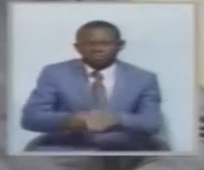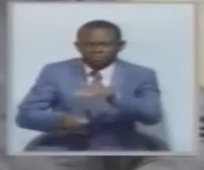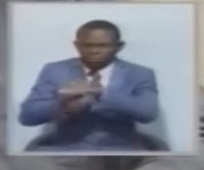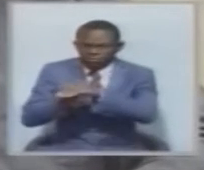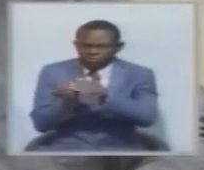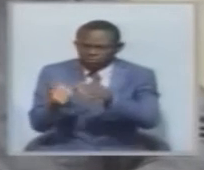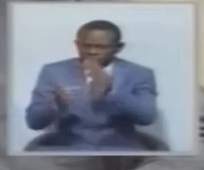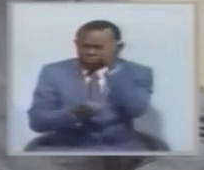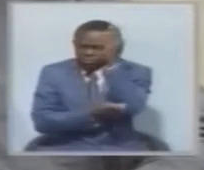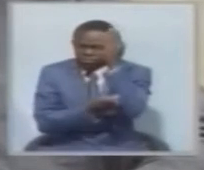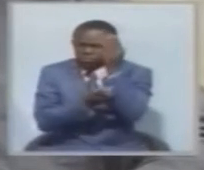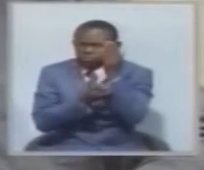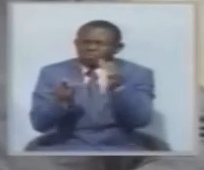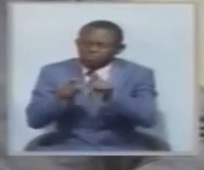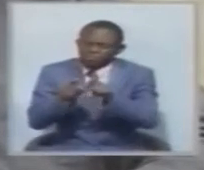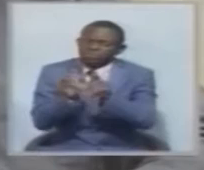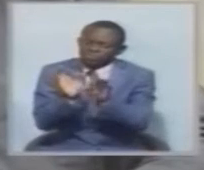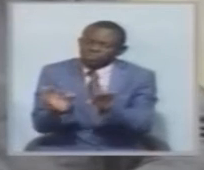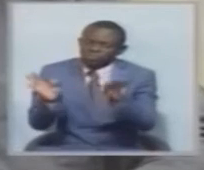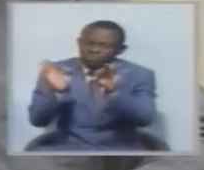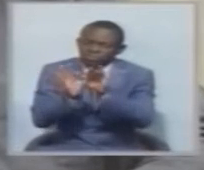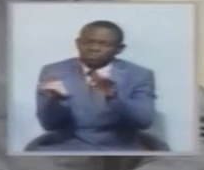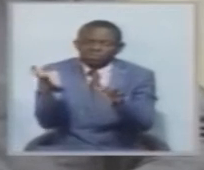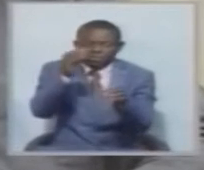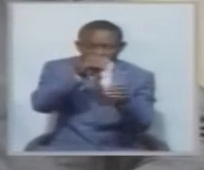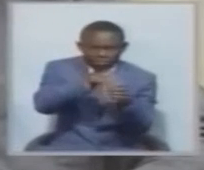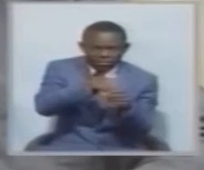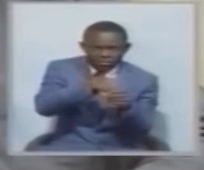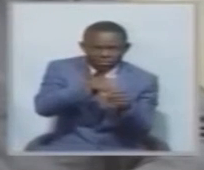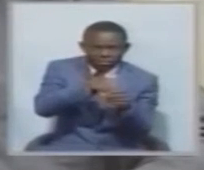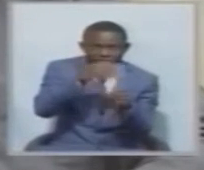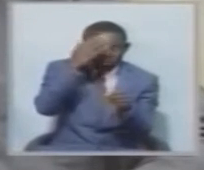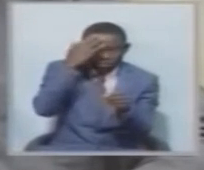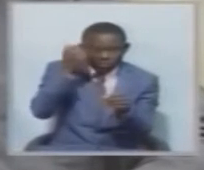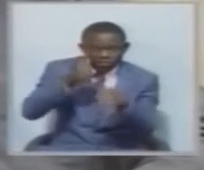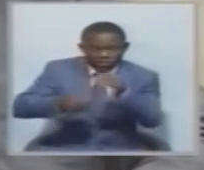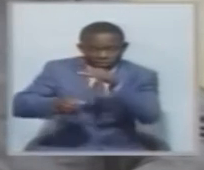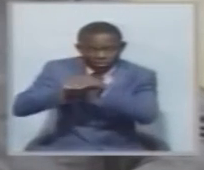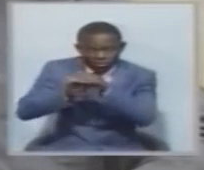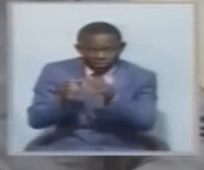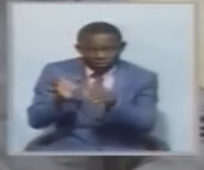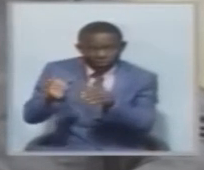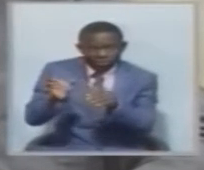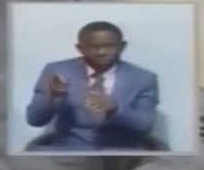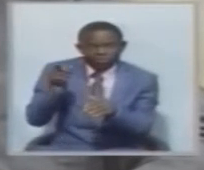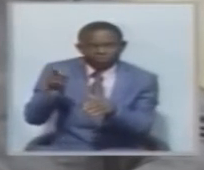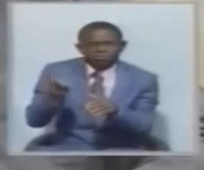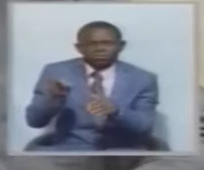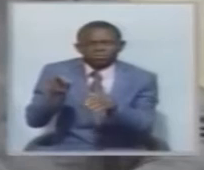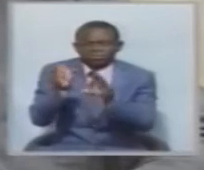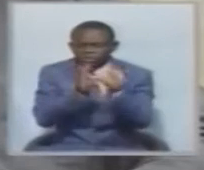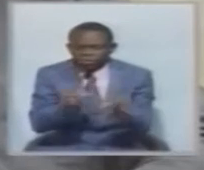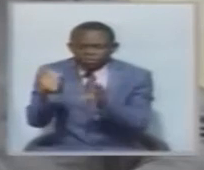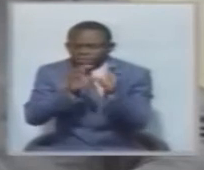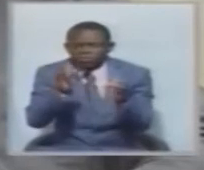component, because at the end of the day, it's a private sector which is supposed to drive this economy. And